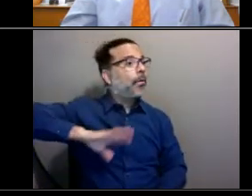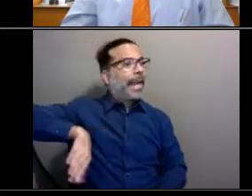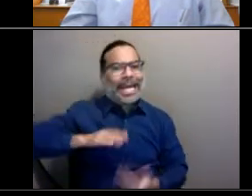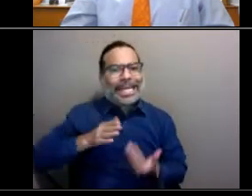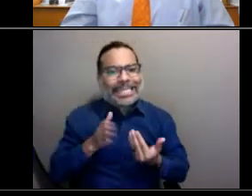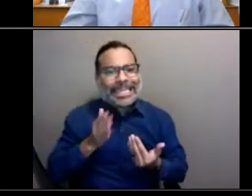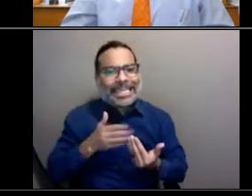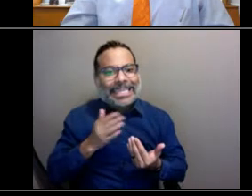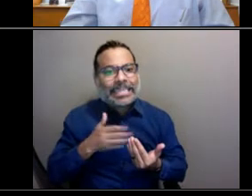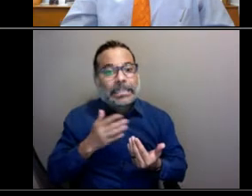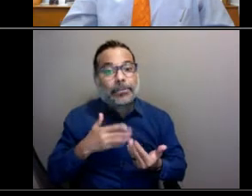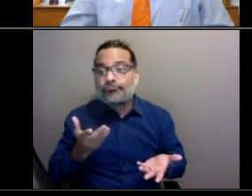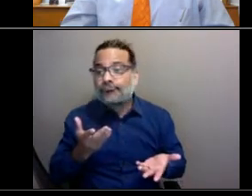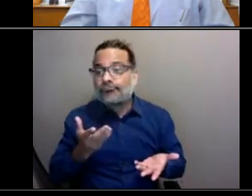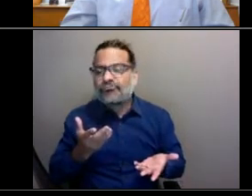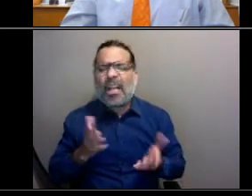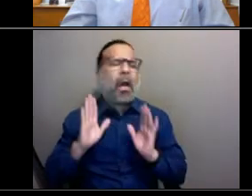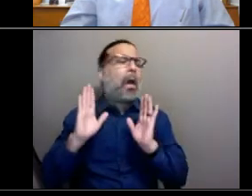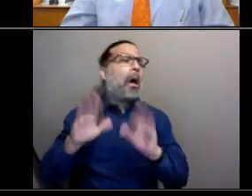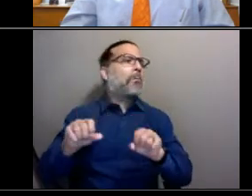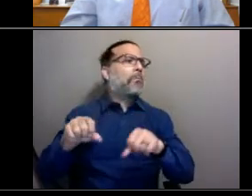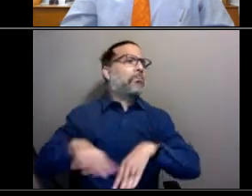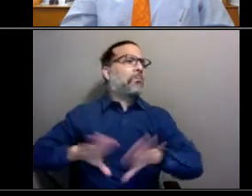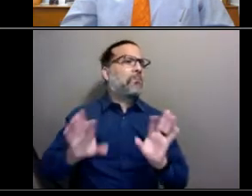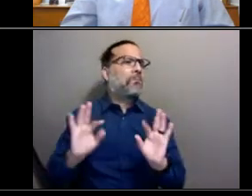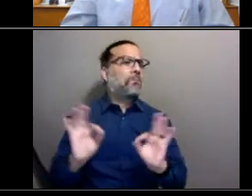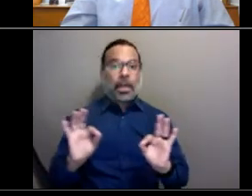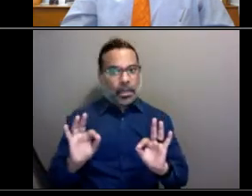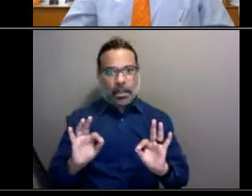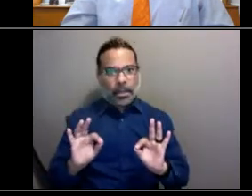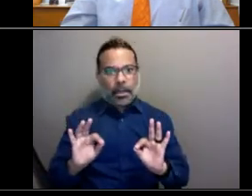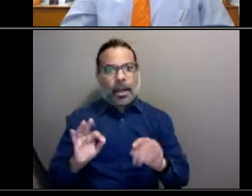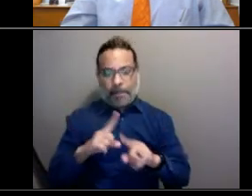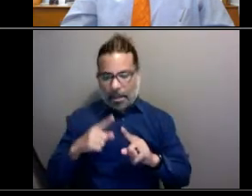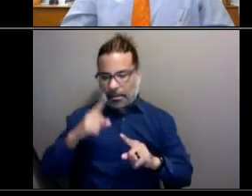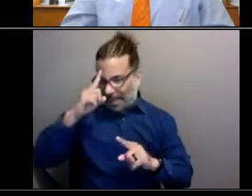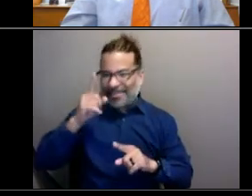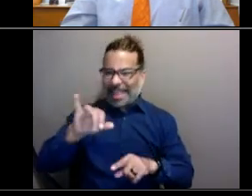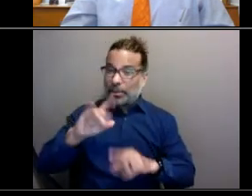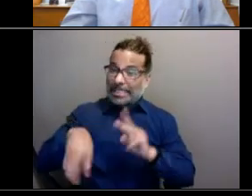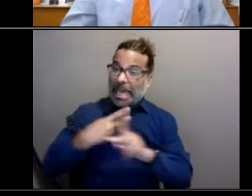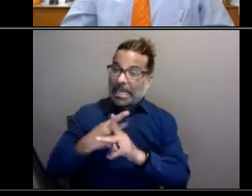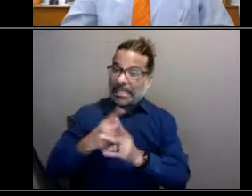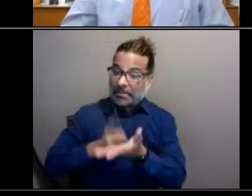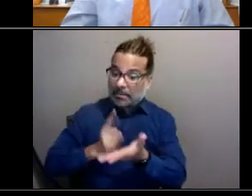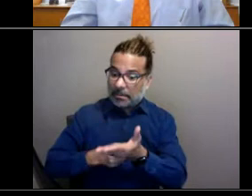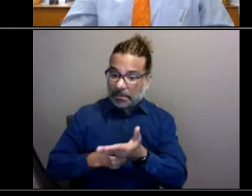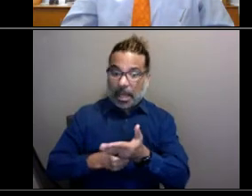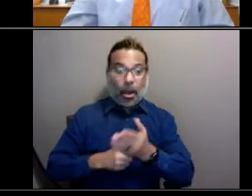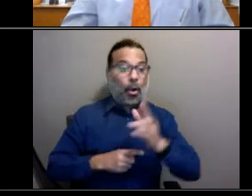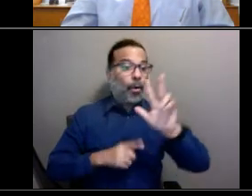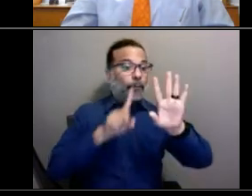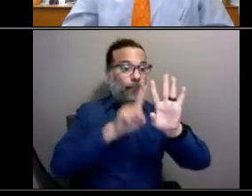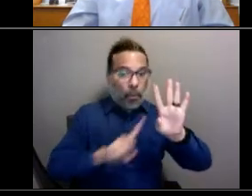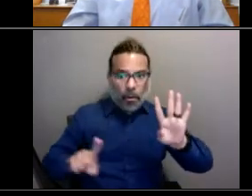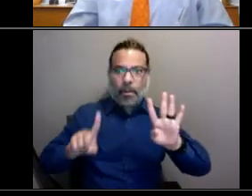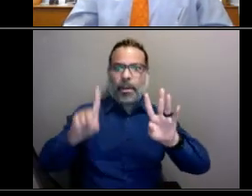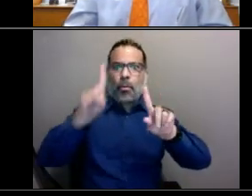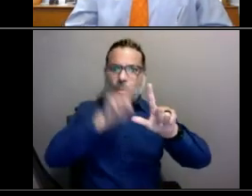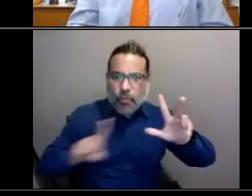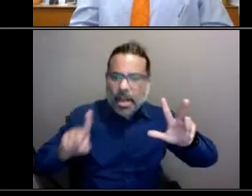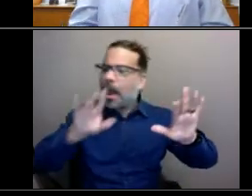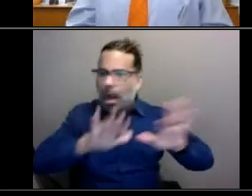to, dismiss. And then we find that arguments like that help bring it back to the forefront. Thank you. And